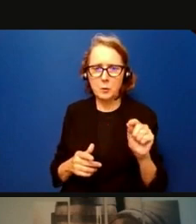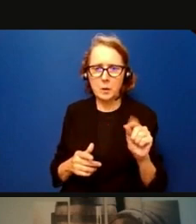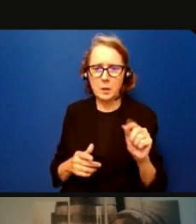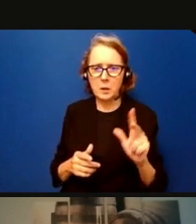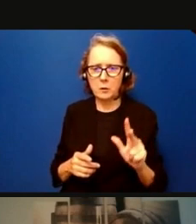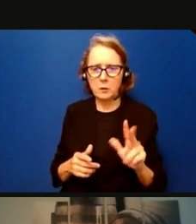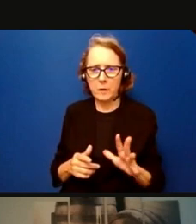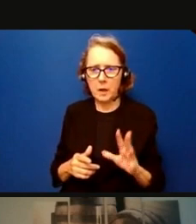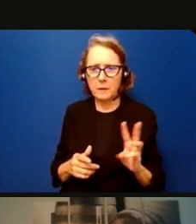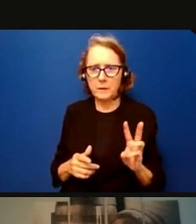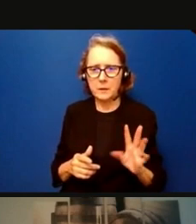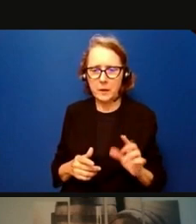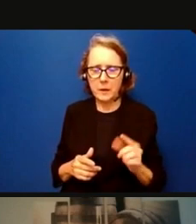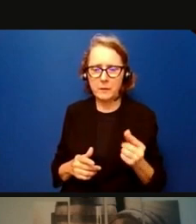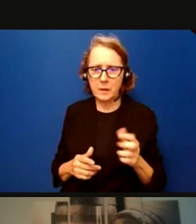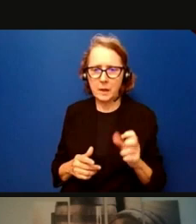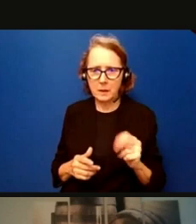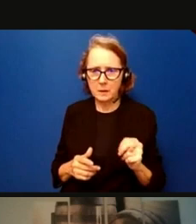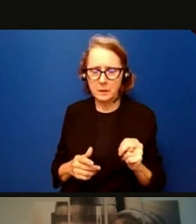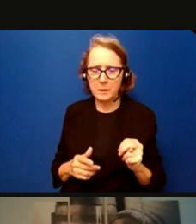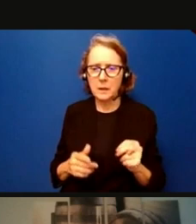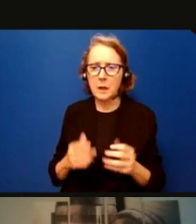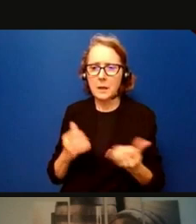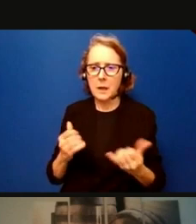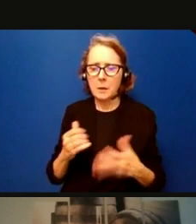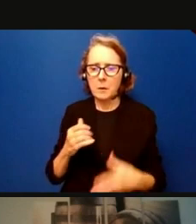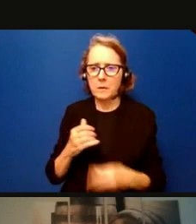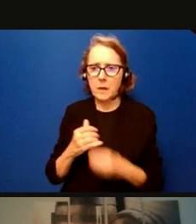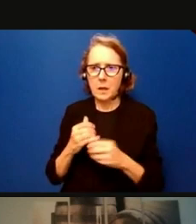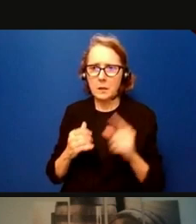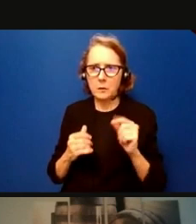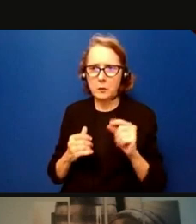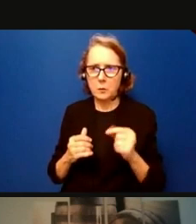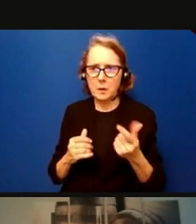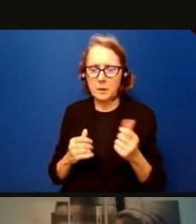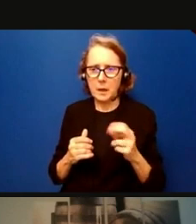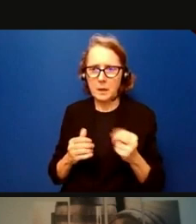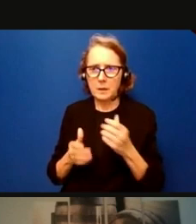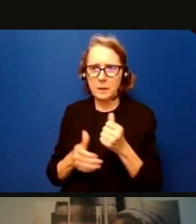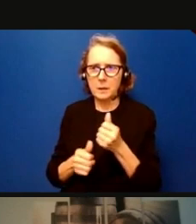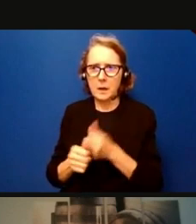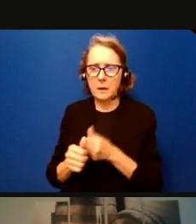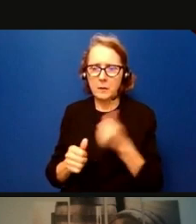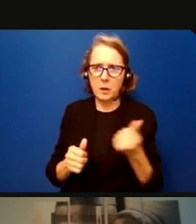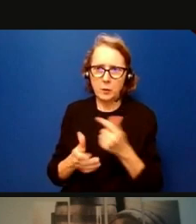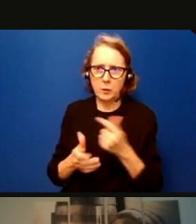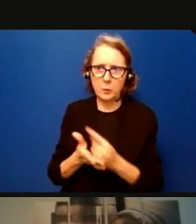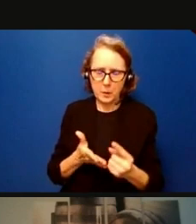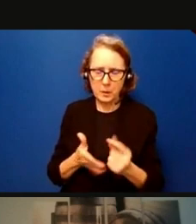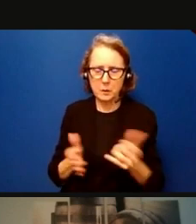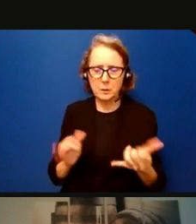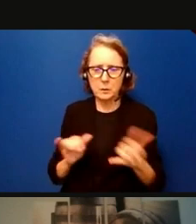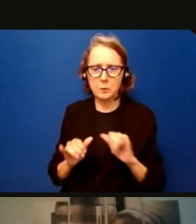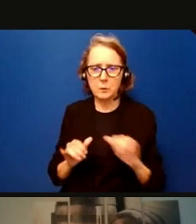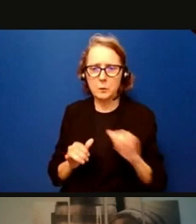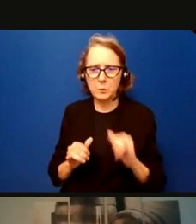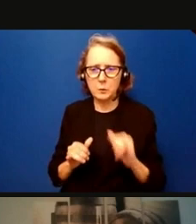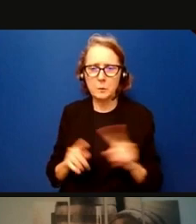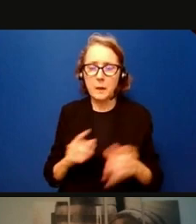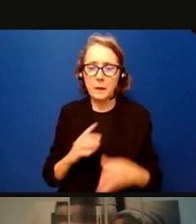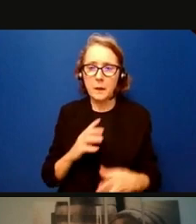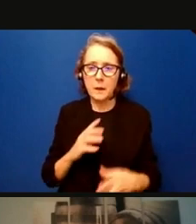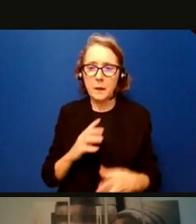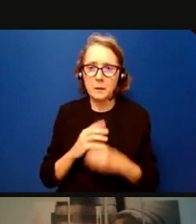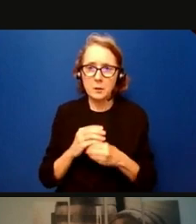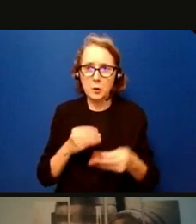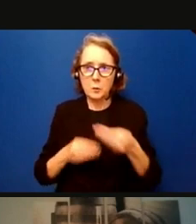35, and 65 gallon cart. And now we've added the 20 gallon every other week service as well. But there, additional recycling could